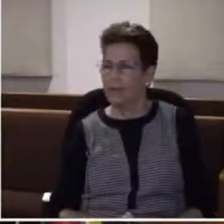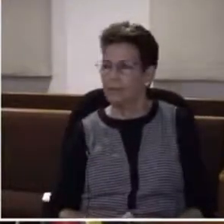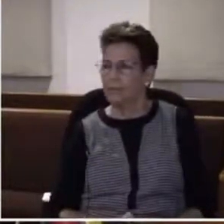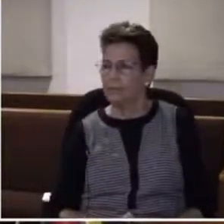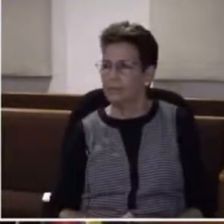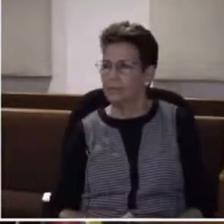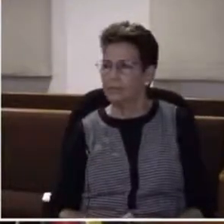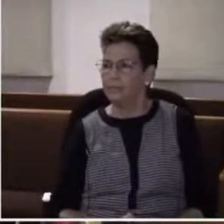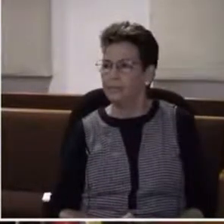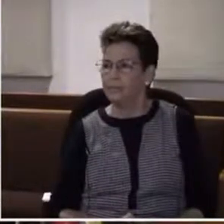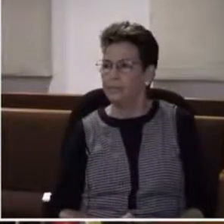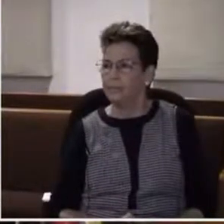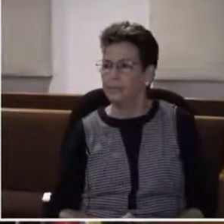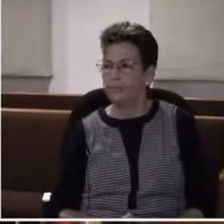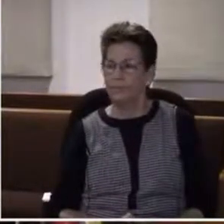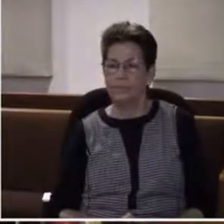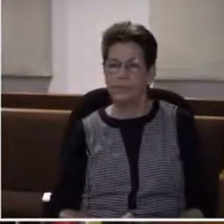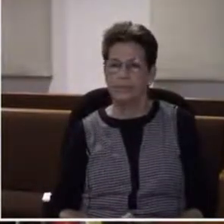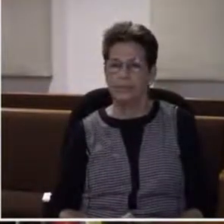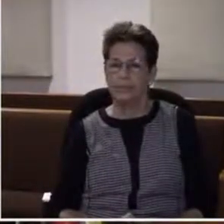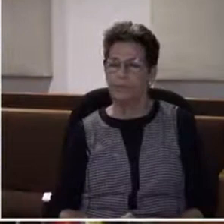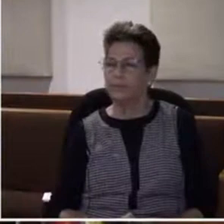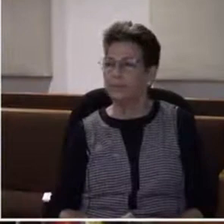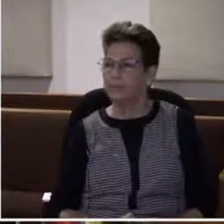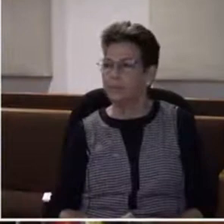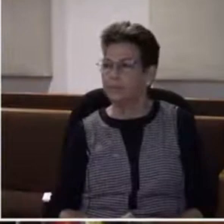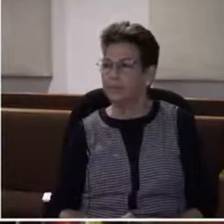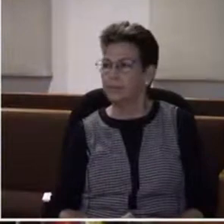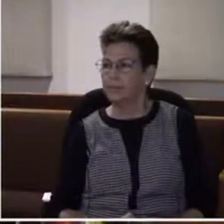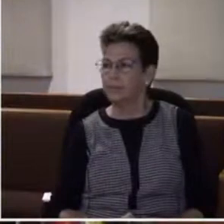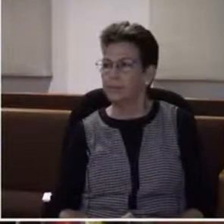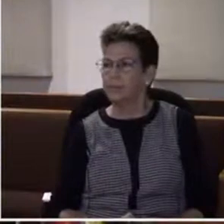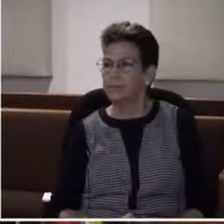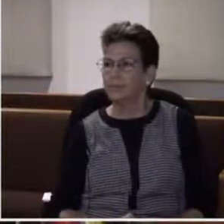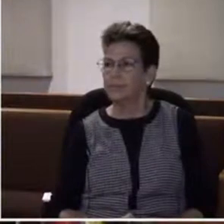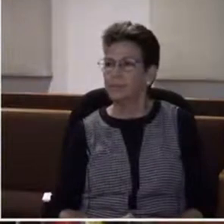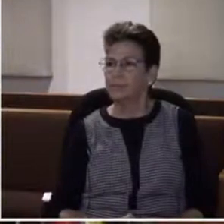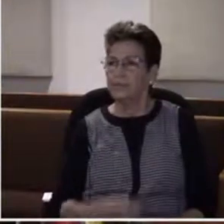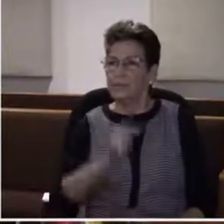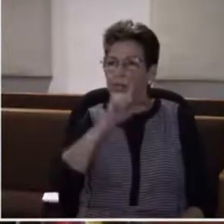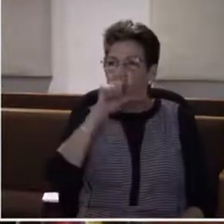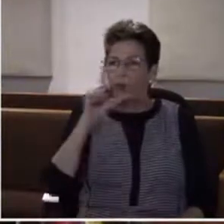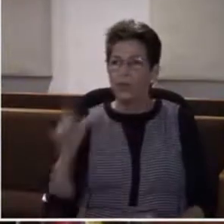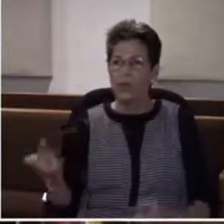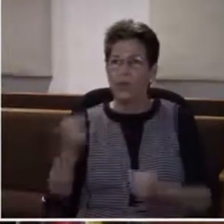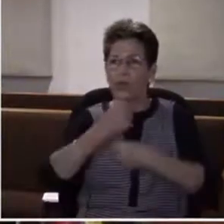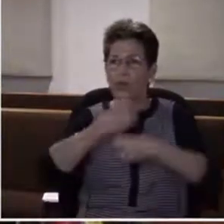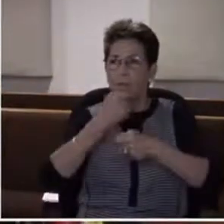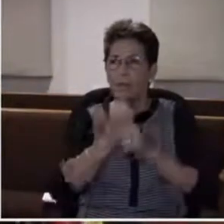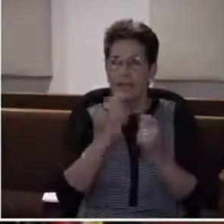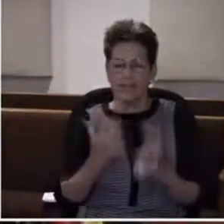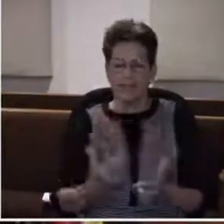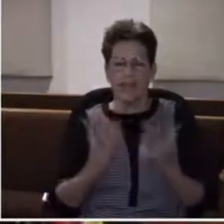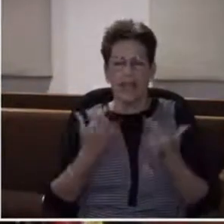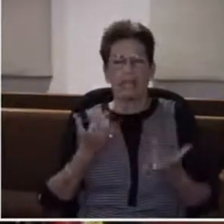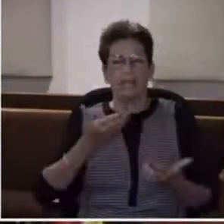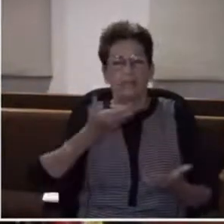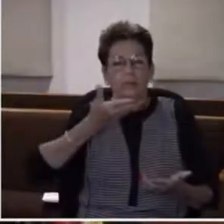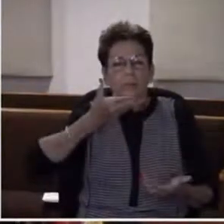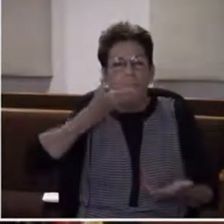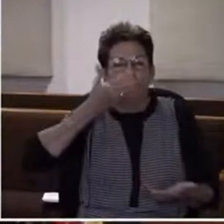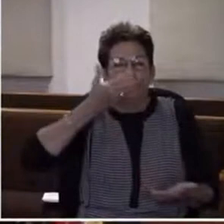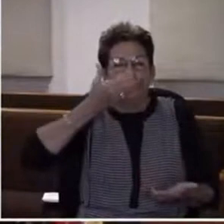It's the Lord is the way you survive, and it's the Lord that makes life smell good.